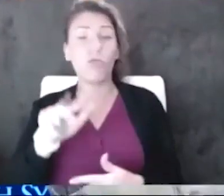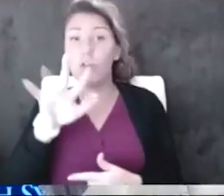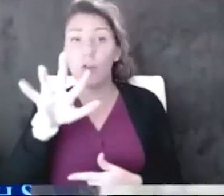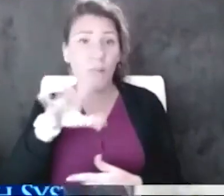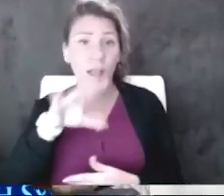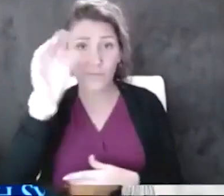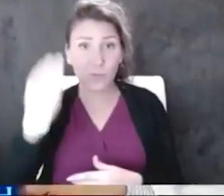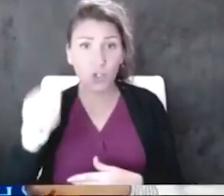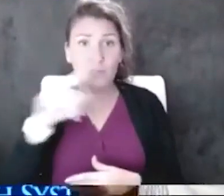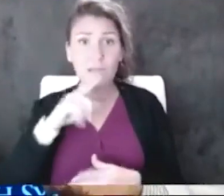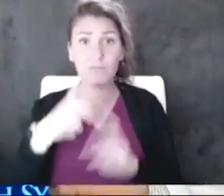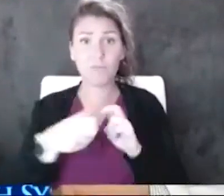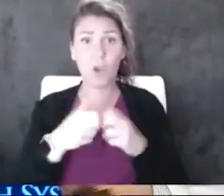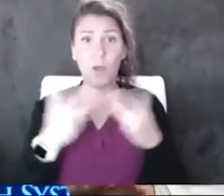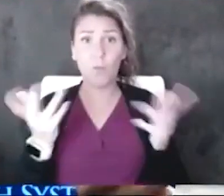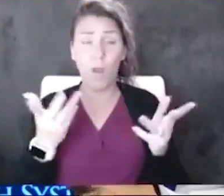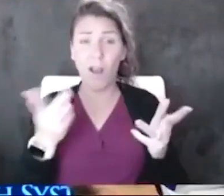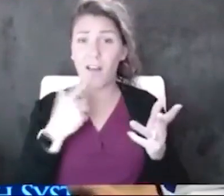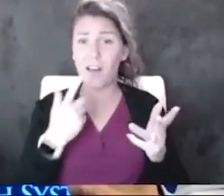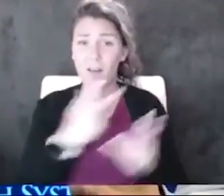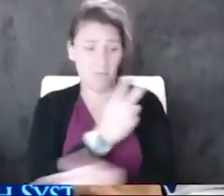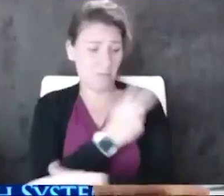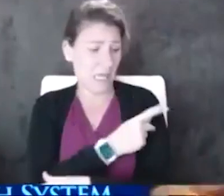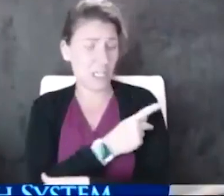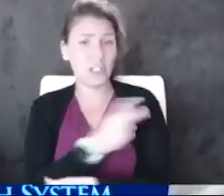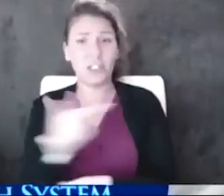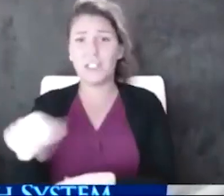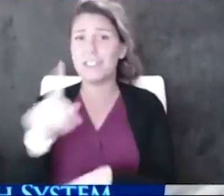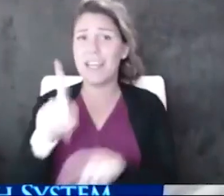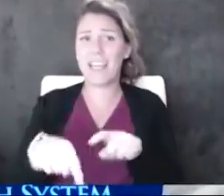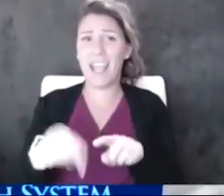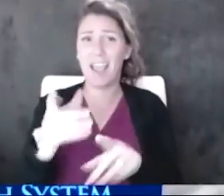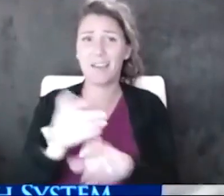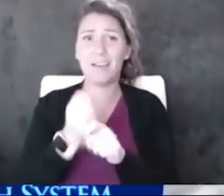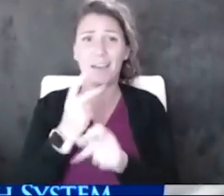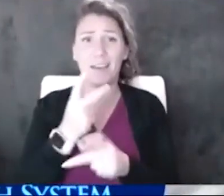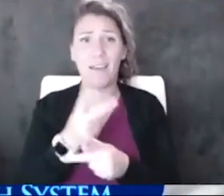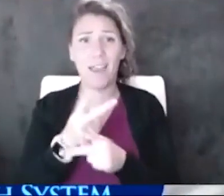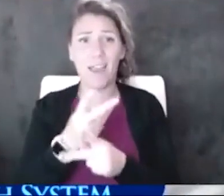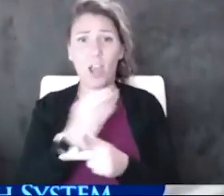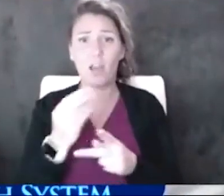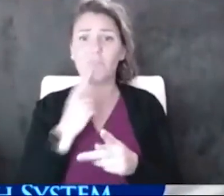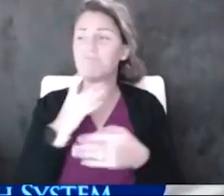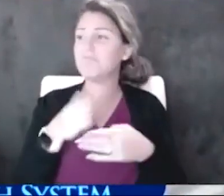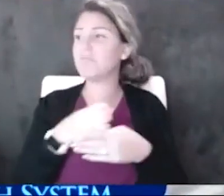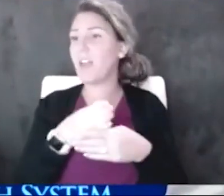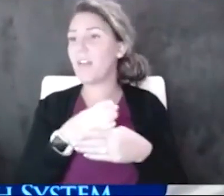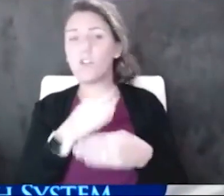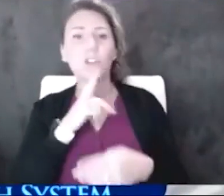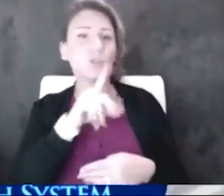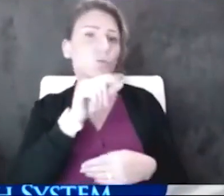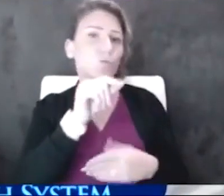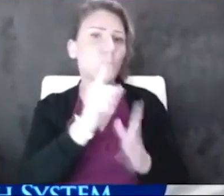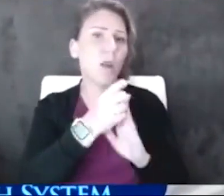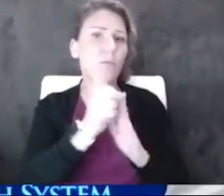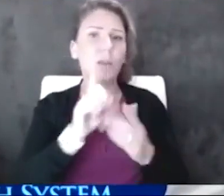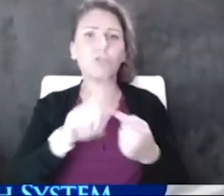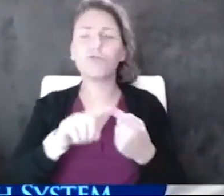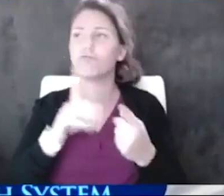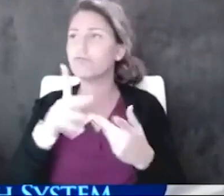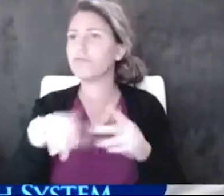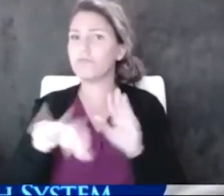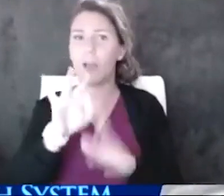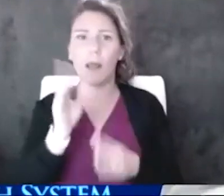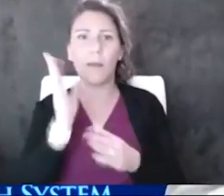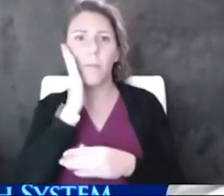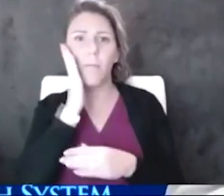patients on the underline of that call who can't get care. And it's gone from an average of, 20 minutes to find a bed to transfer somebody to sometimes 4 to 6